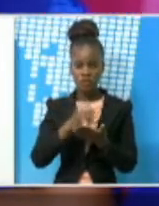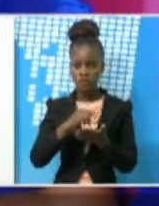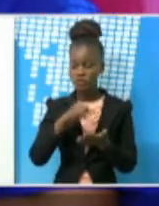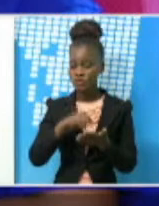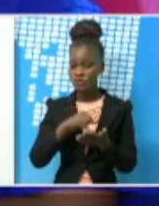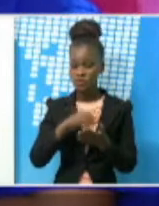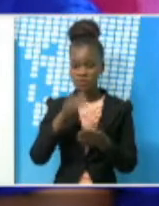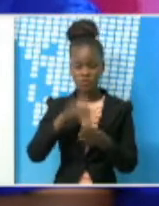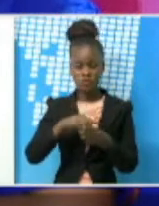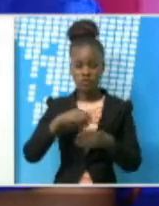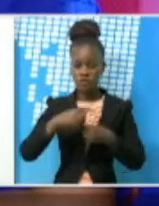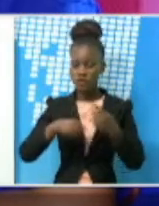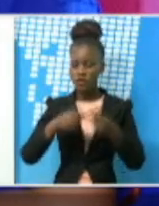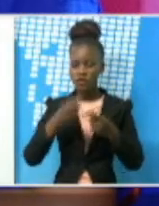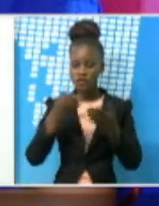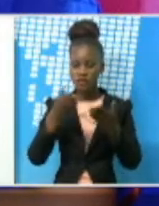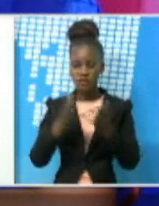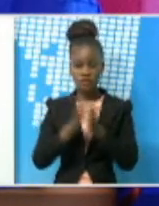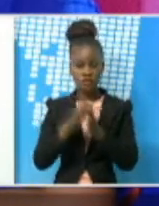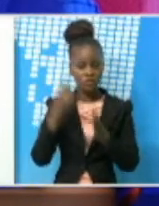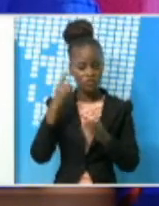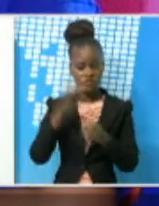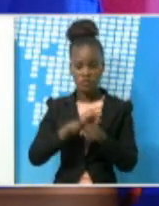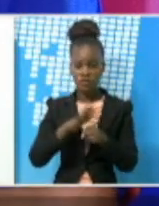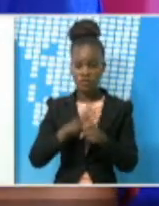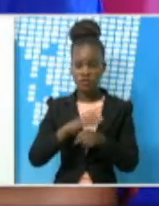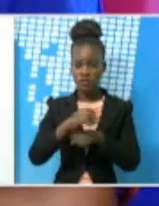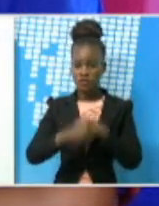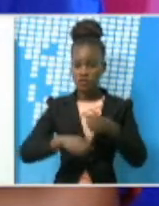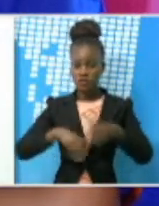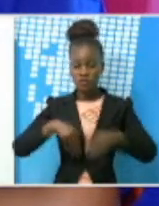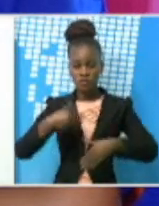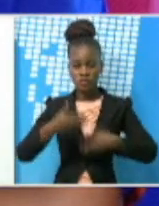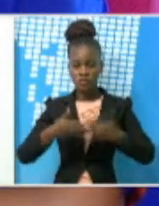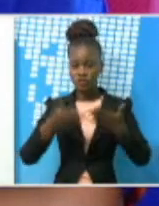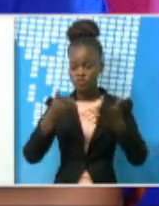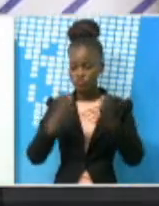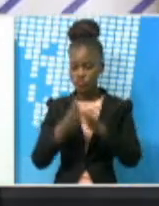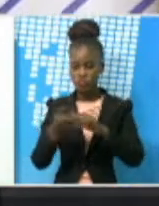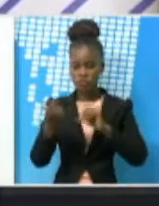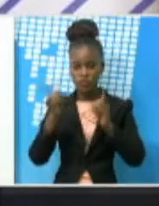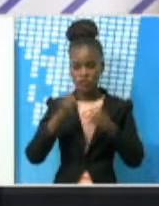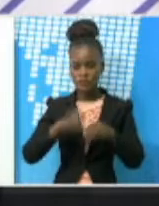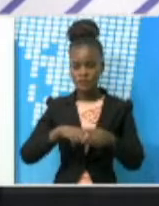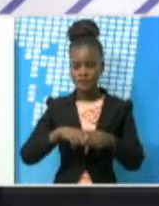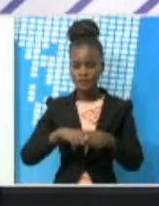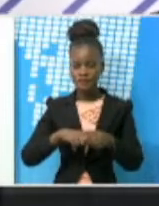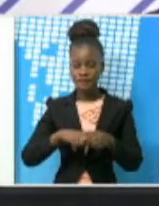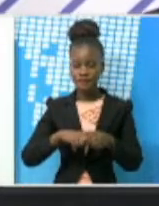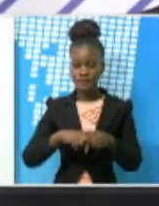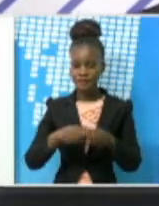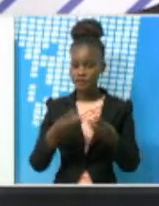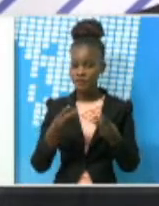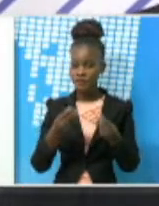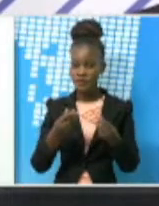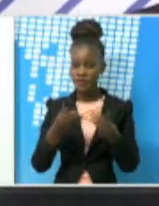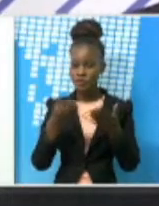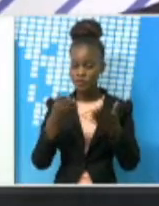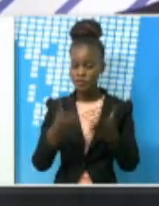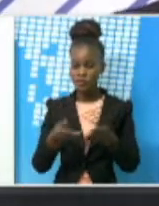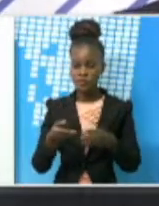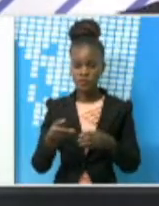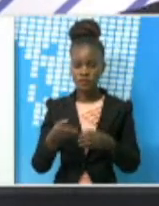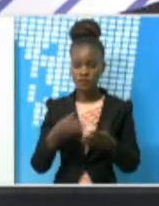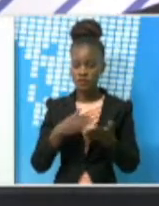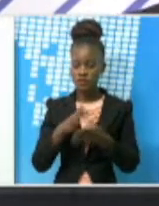has continued to be favorable for the most unprivileged to join university to attend. Examination fees, knowing the fact that